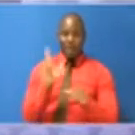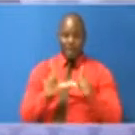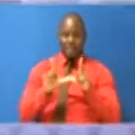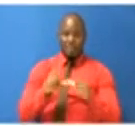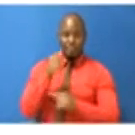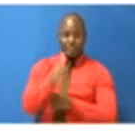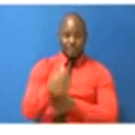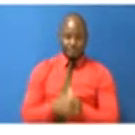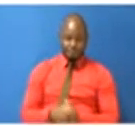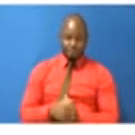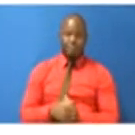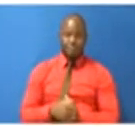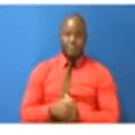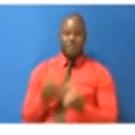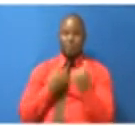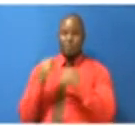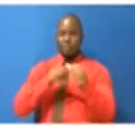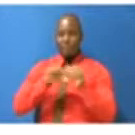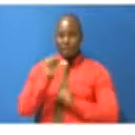pay